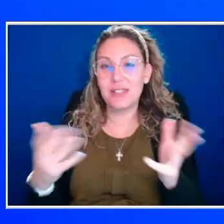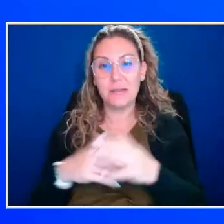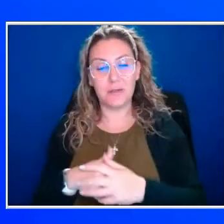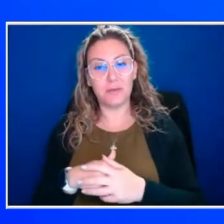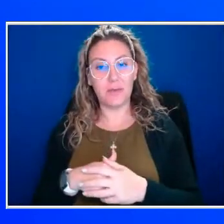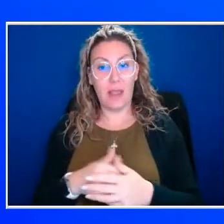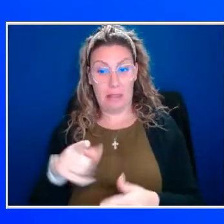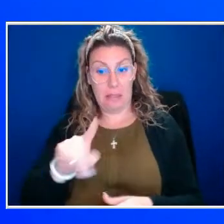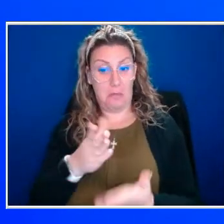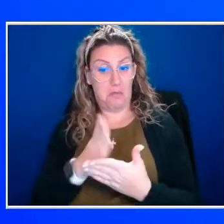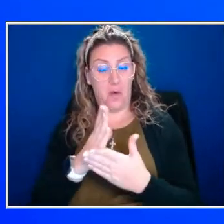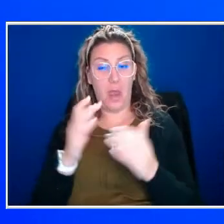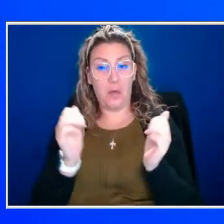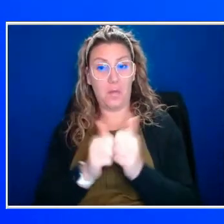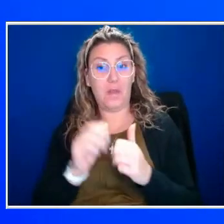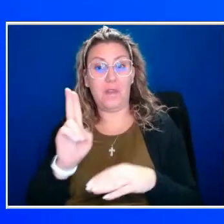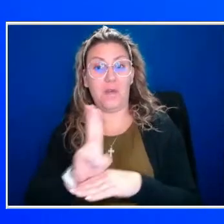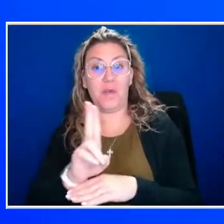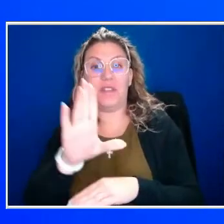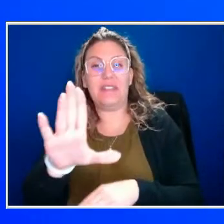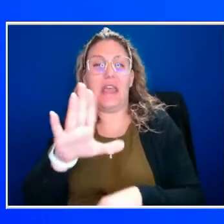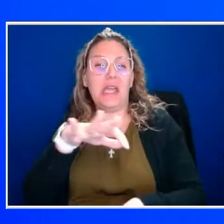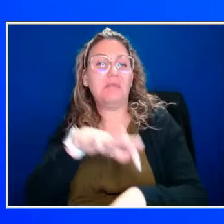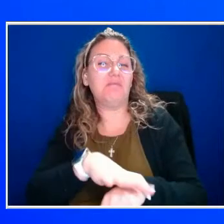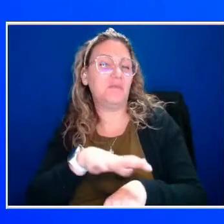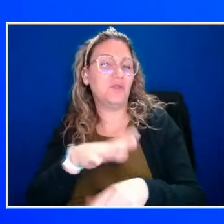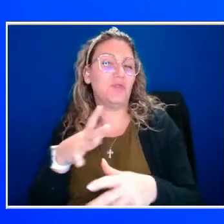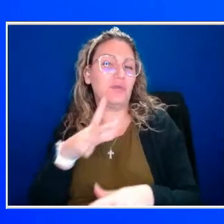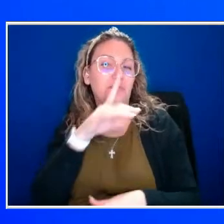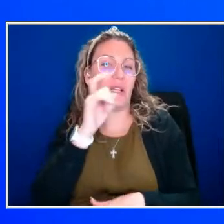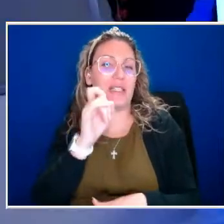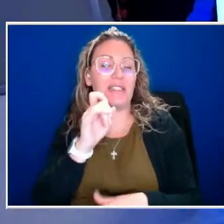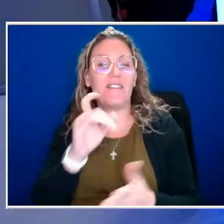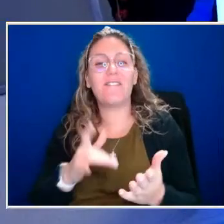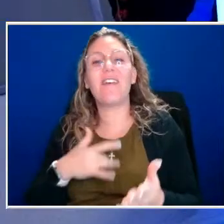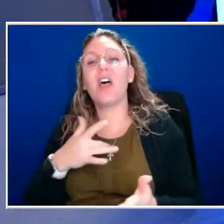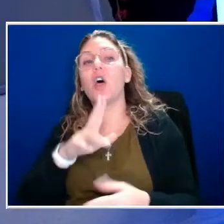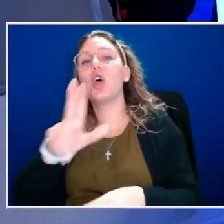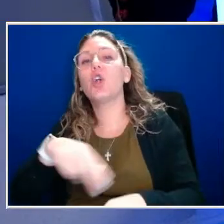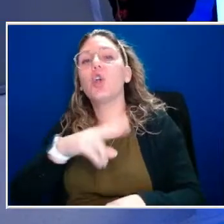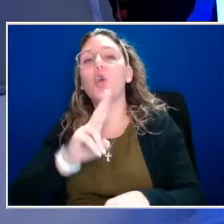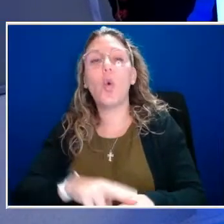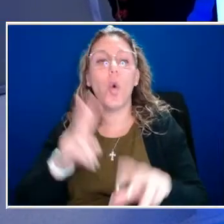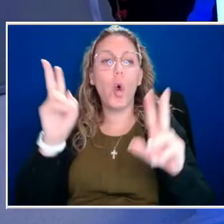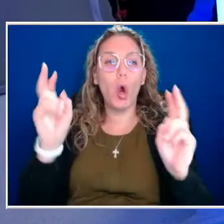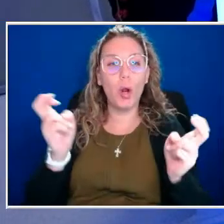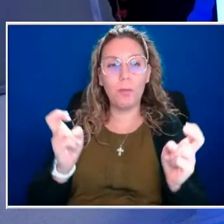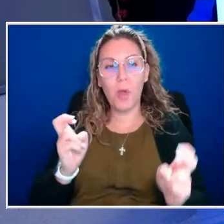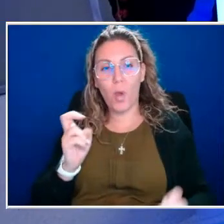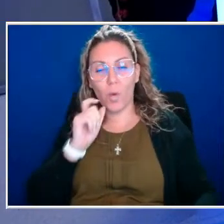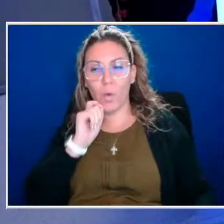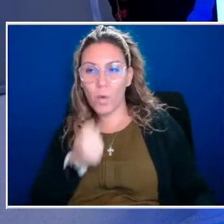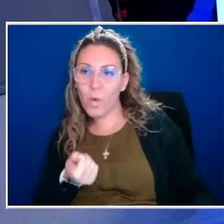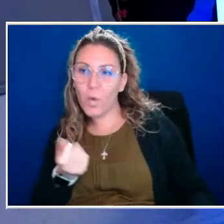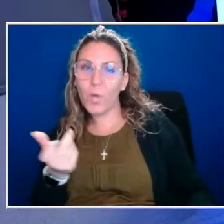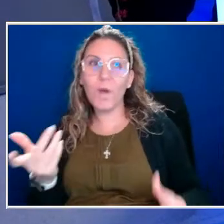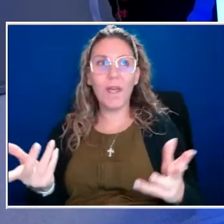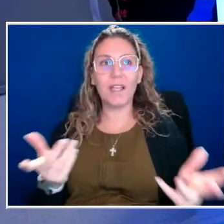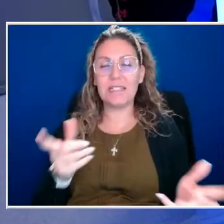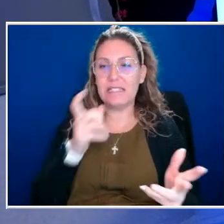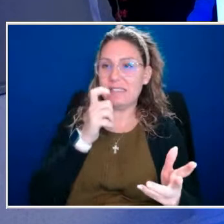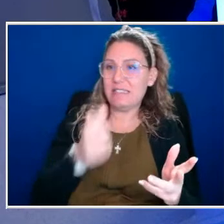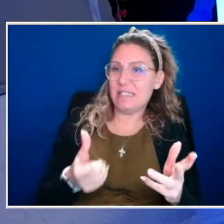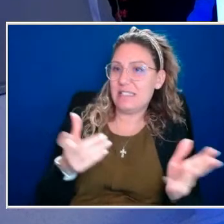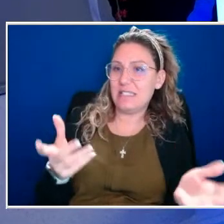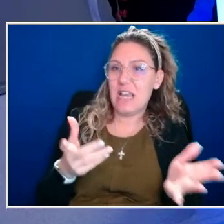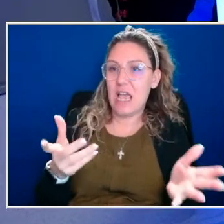that particular piece of jewelry because it felt normal. It felt normal. It felt cool. It felt like it wasn't, you're not going to have big blaring sirens come